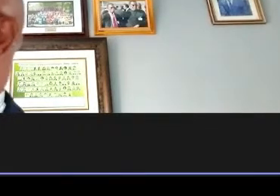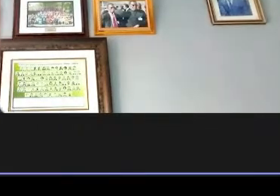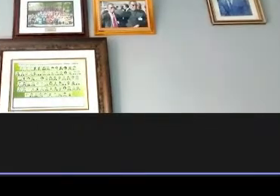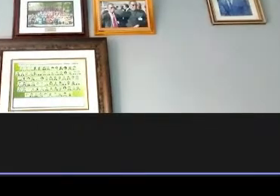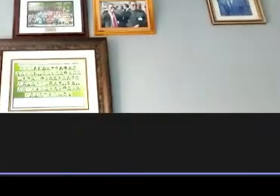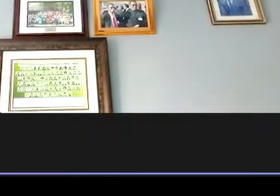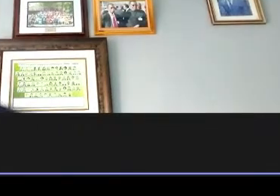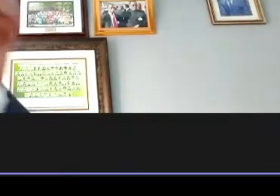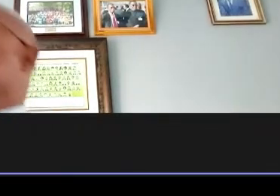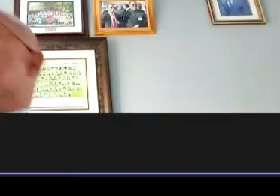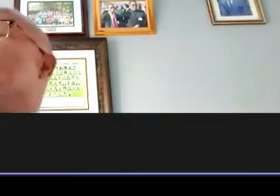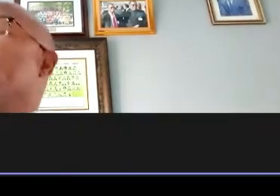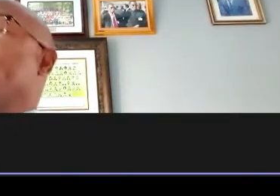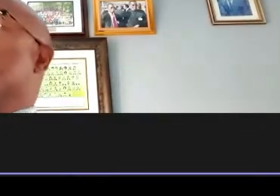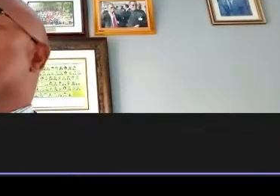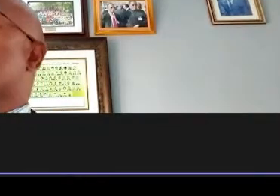from